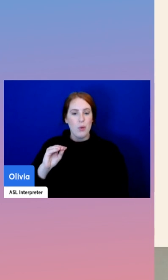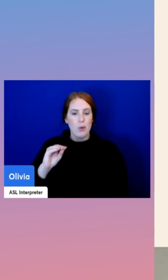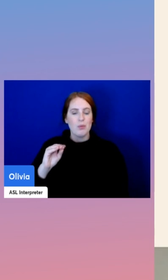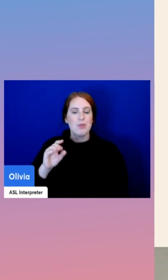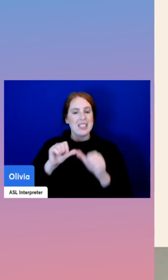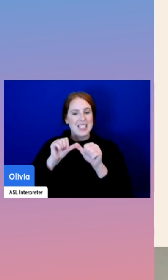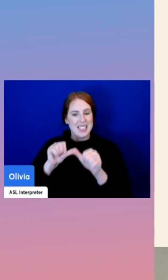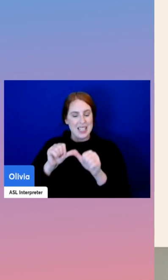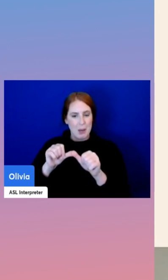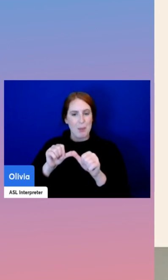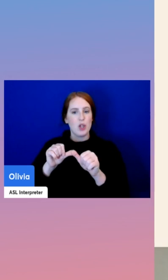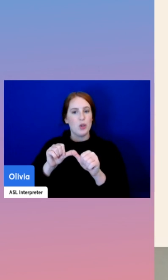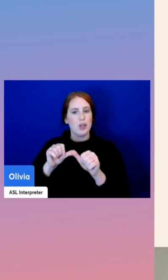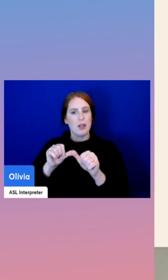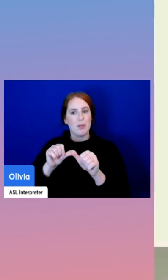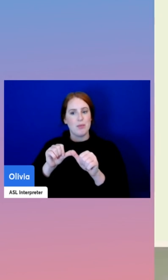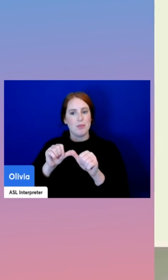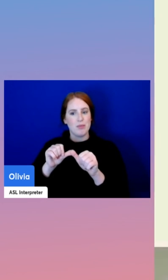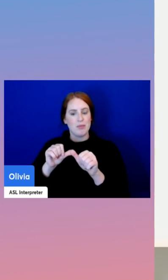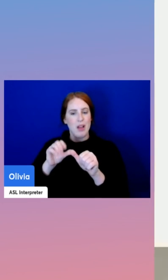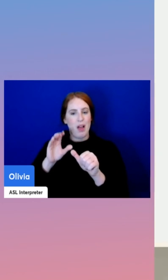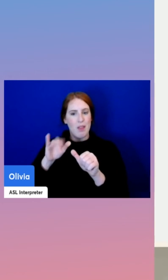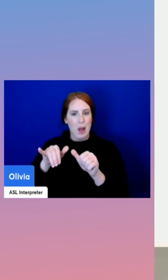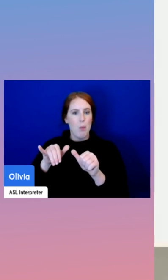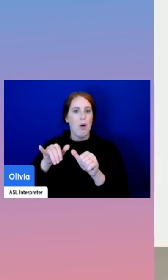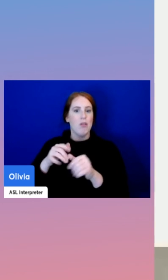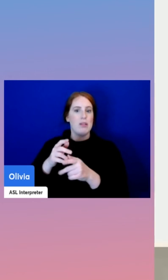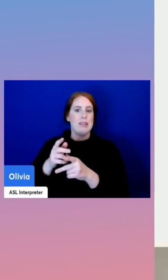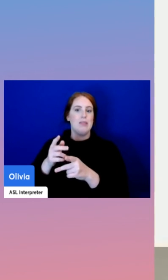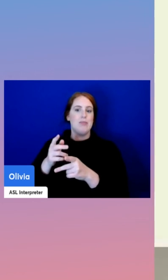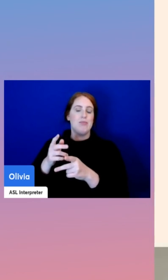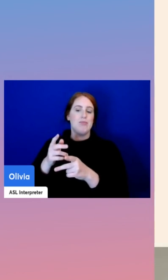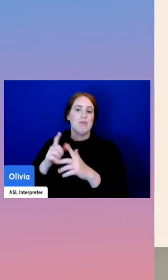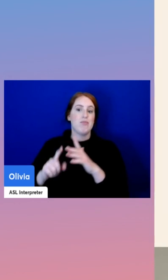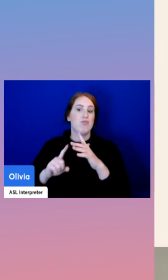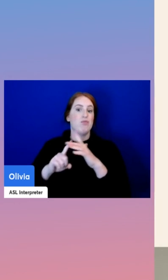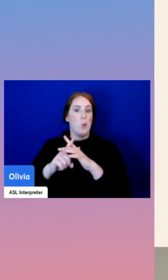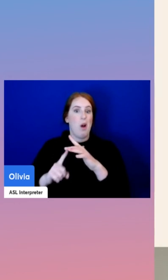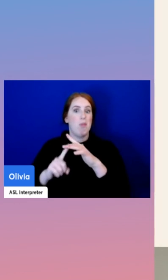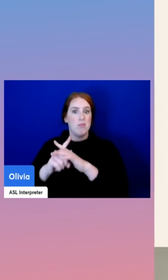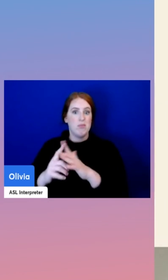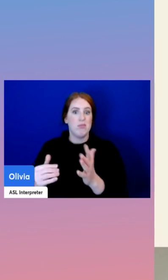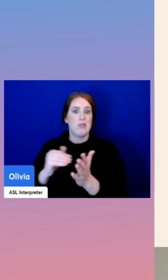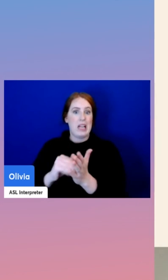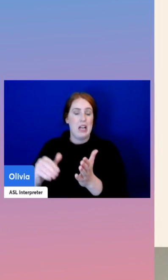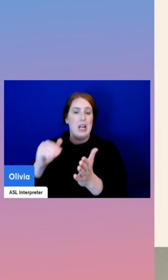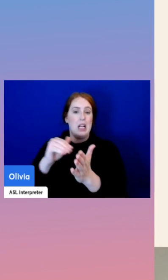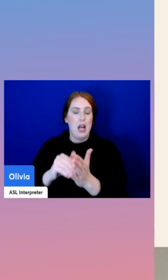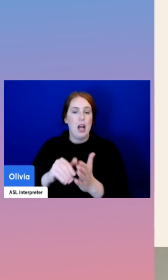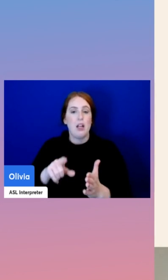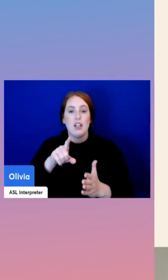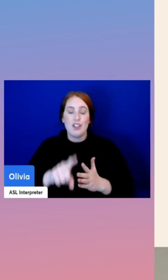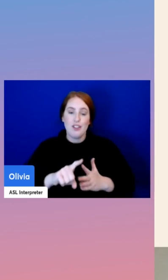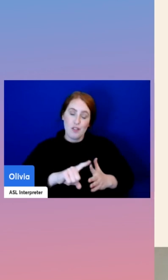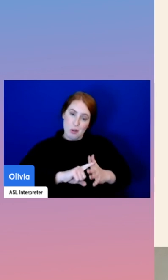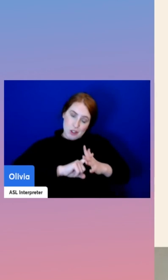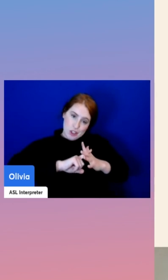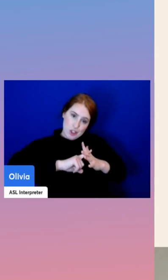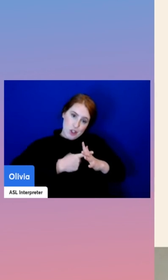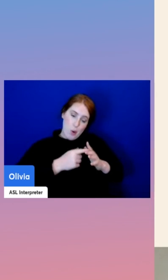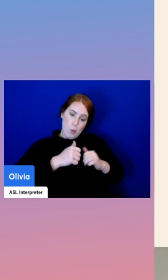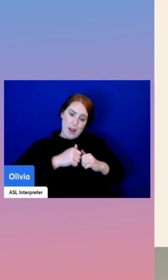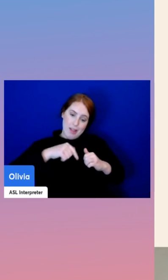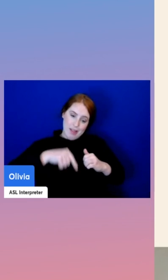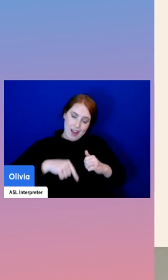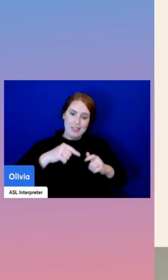continue to be more and more of a talking point, and being able to be a pioneer within sustainability